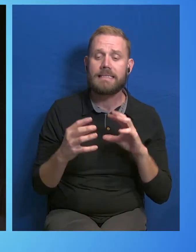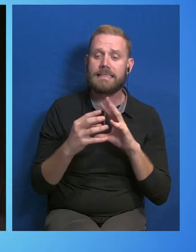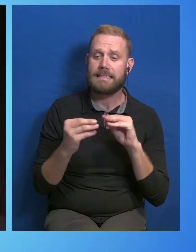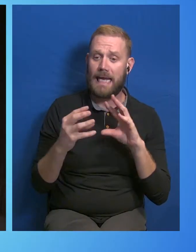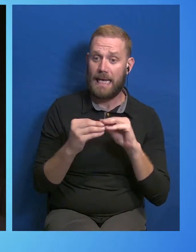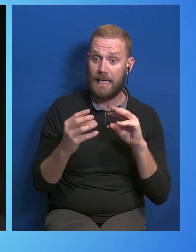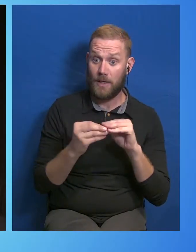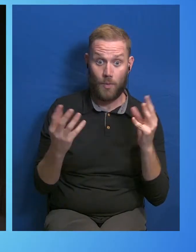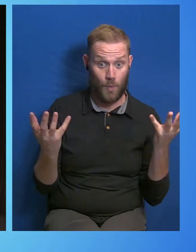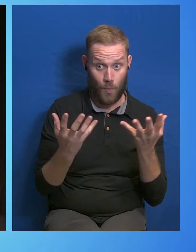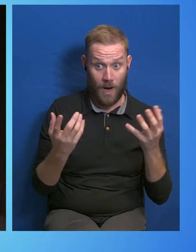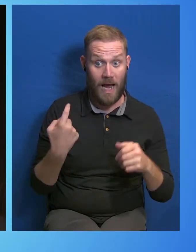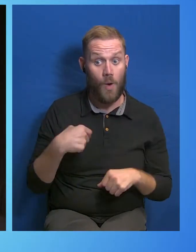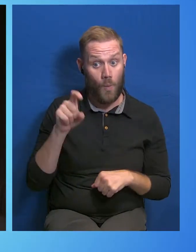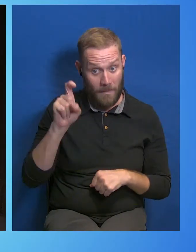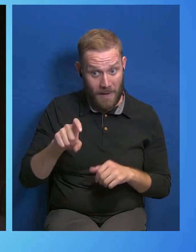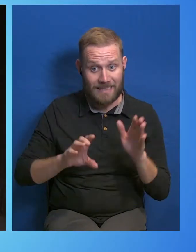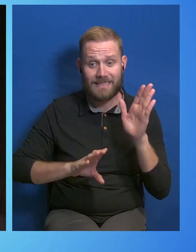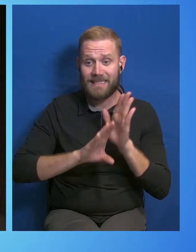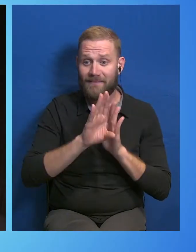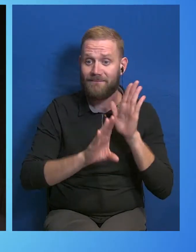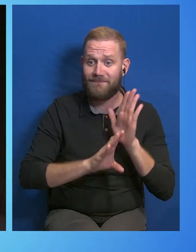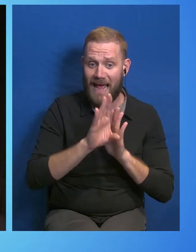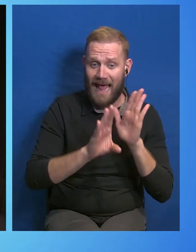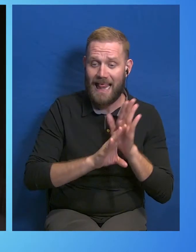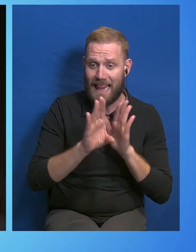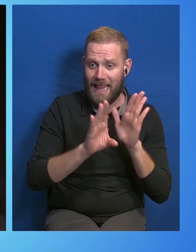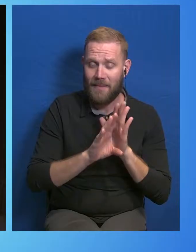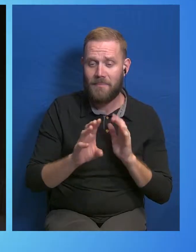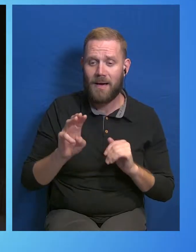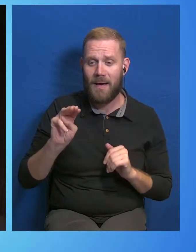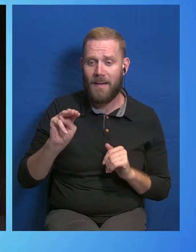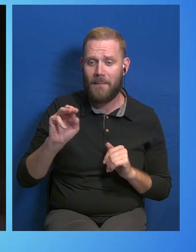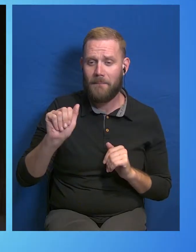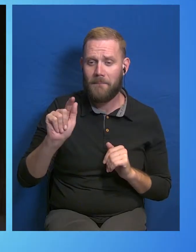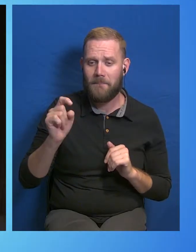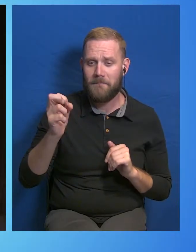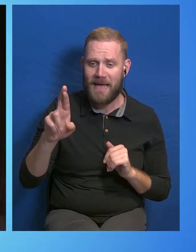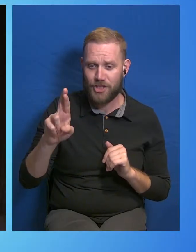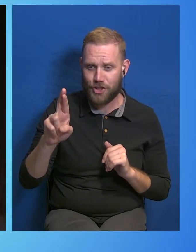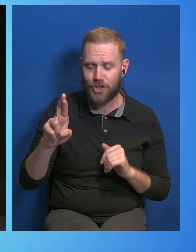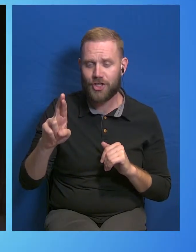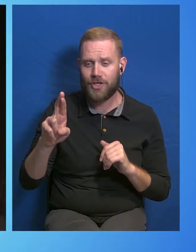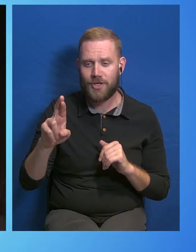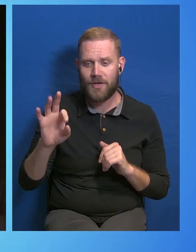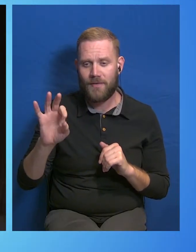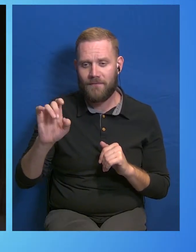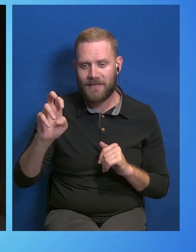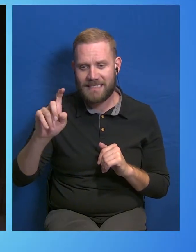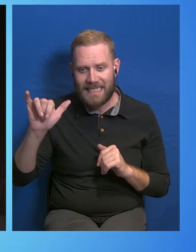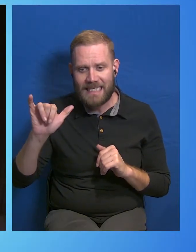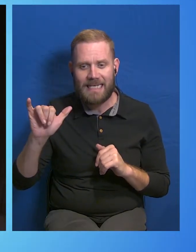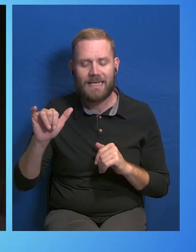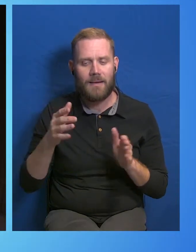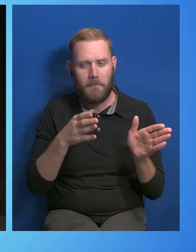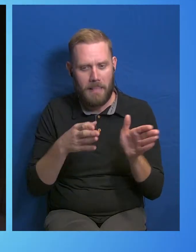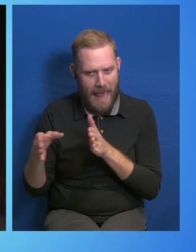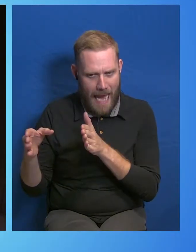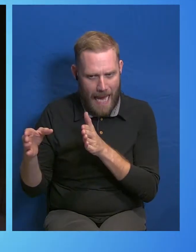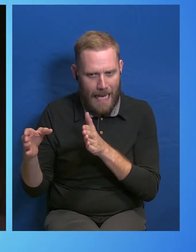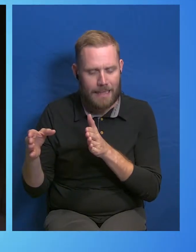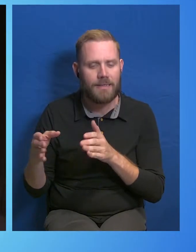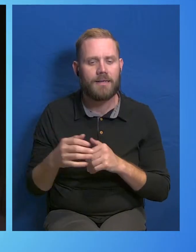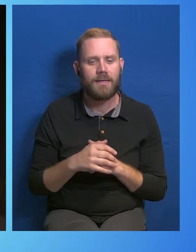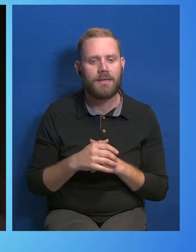stated that we must develop a master facility plan in order to meet our